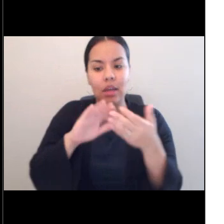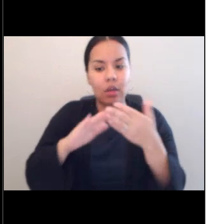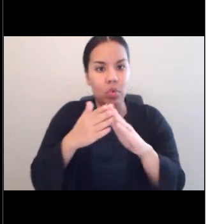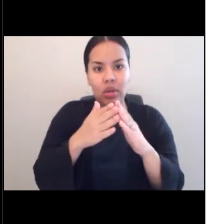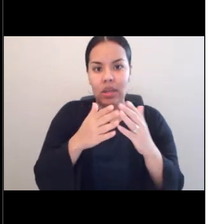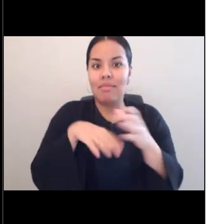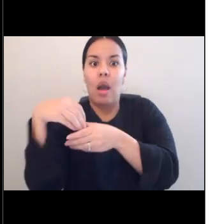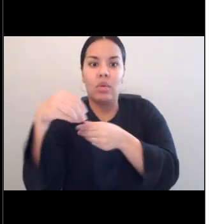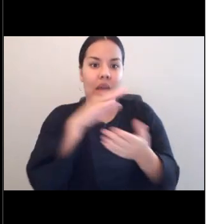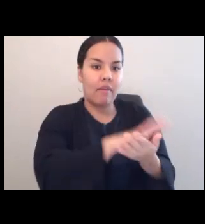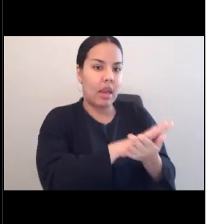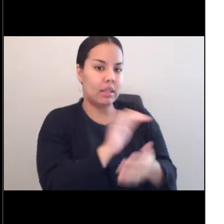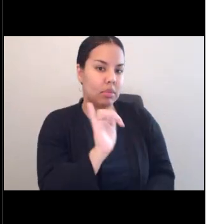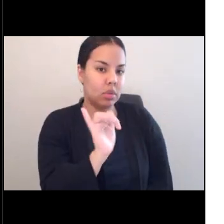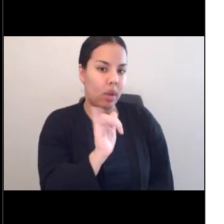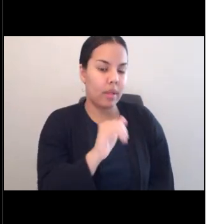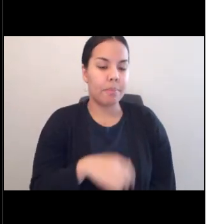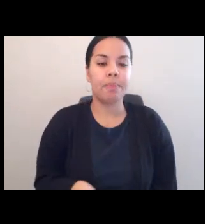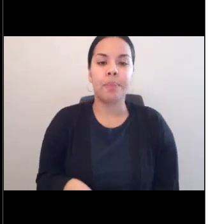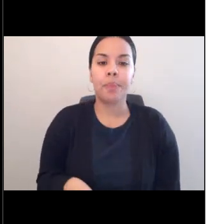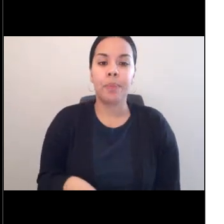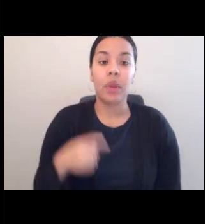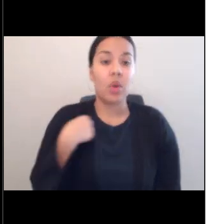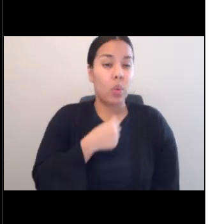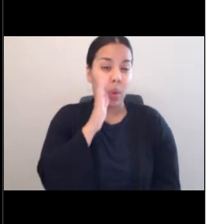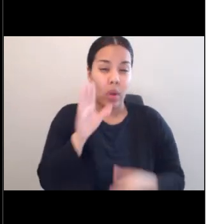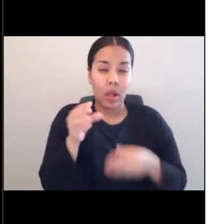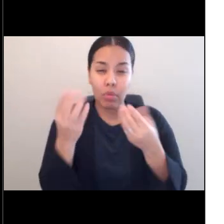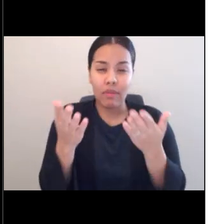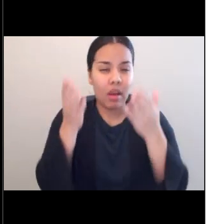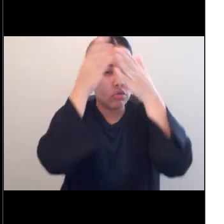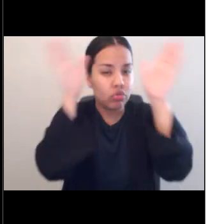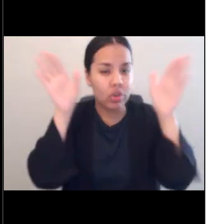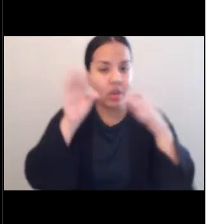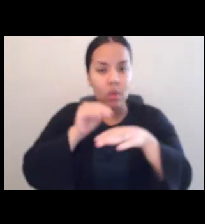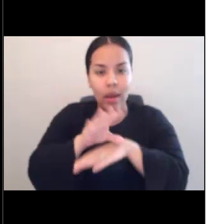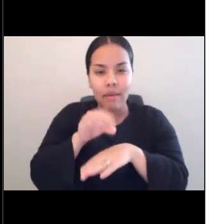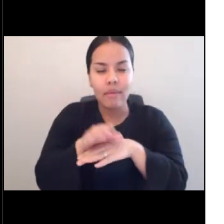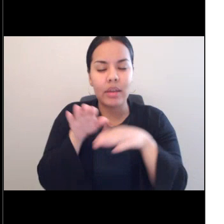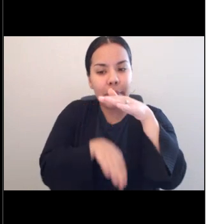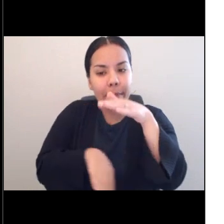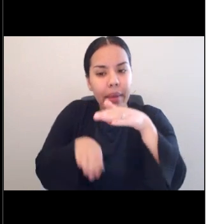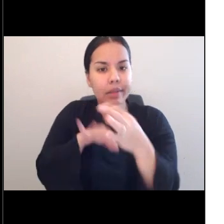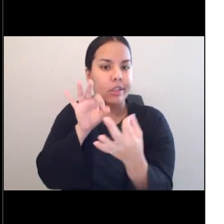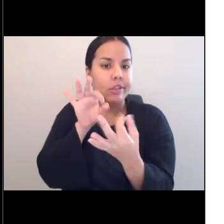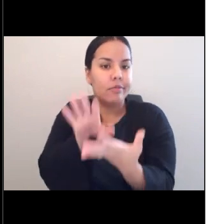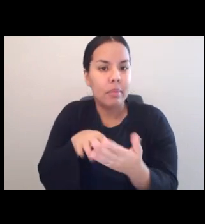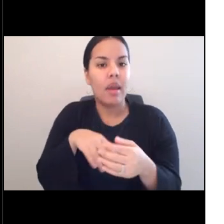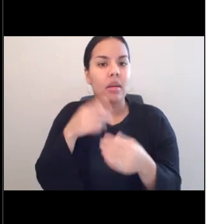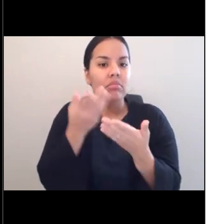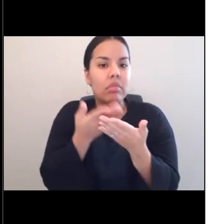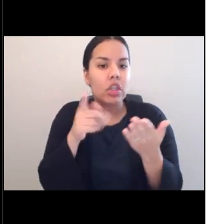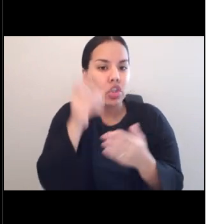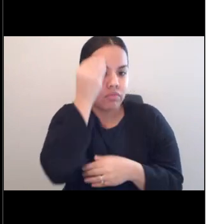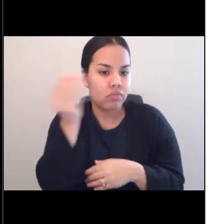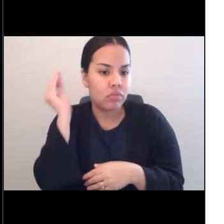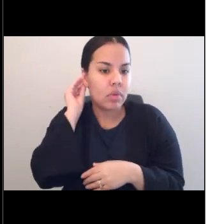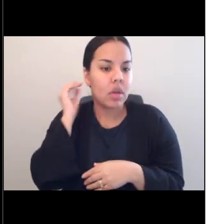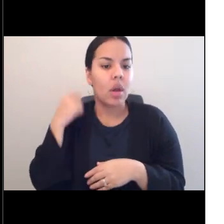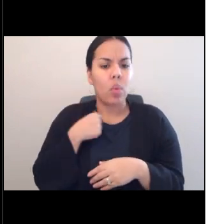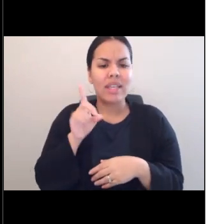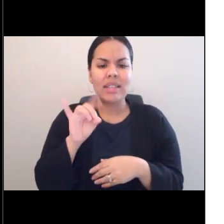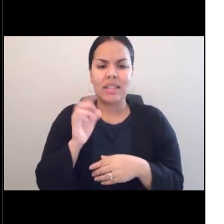well. We're going to provide some general advice and basic takeaways. Quick note, we used a Google form to elicit some